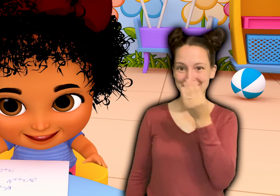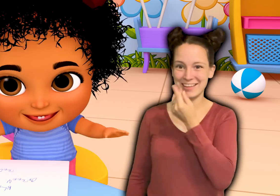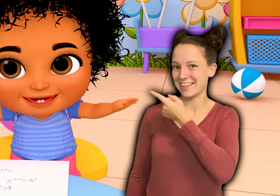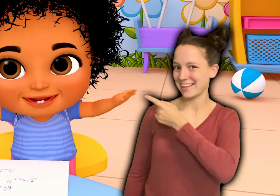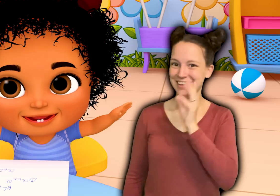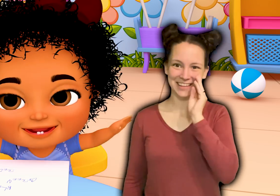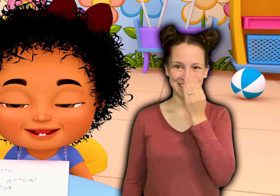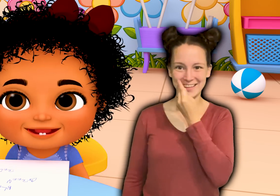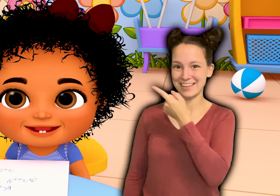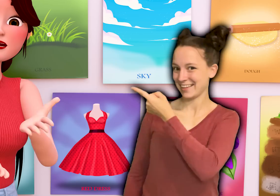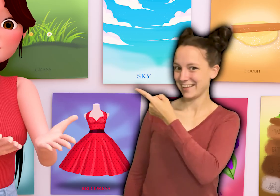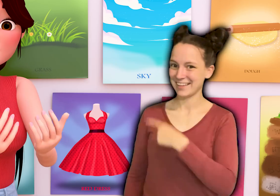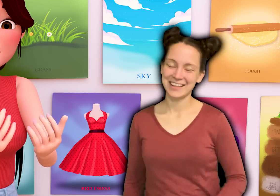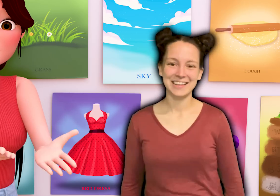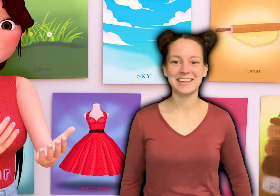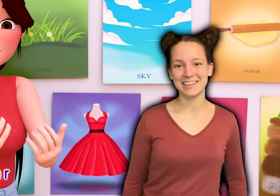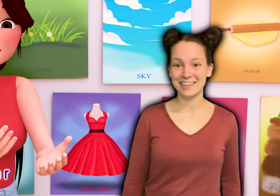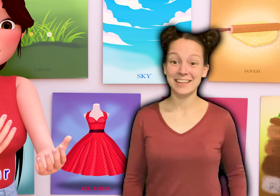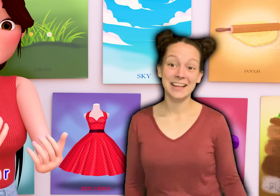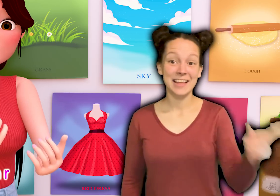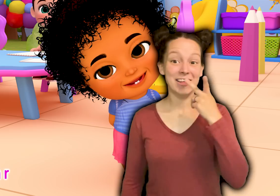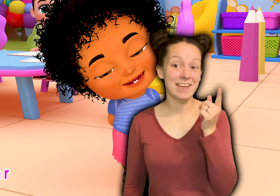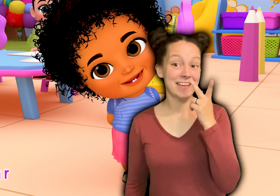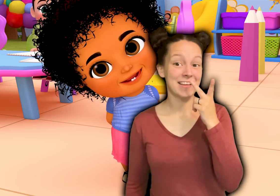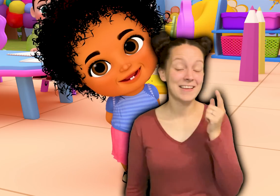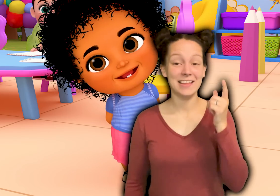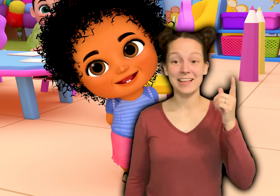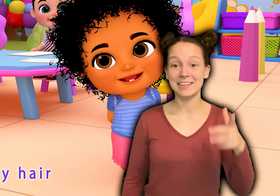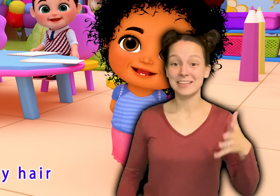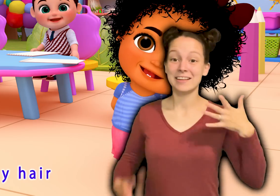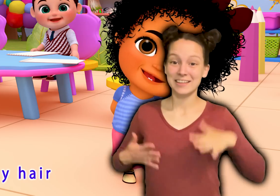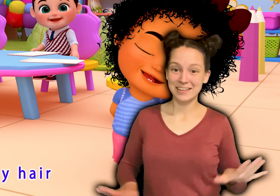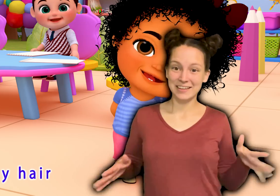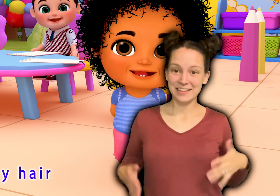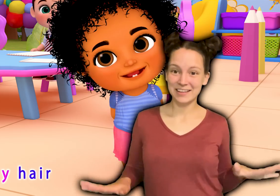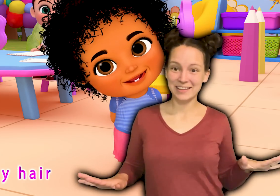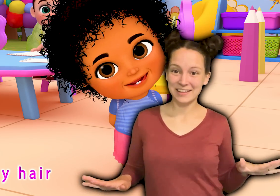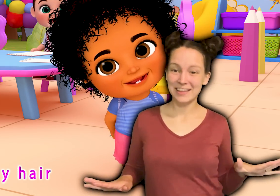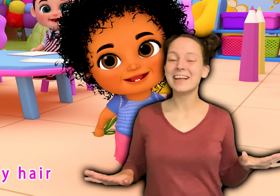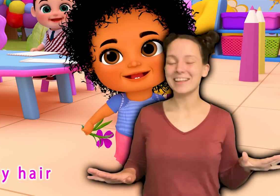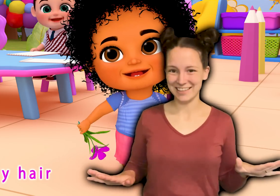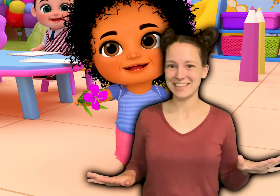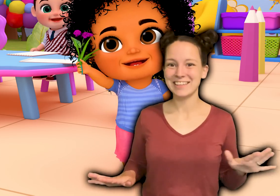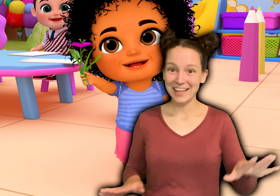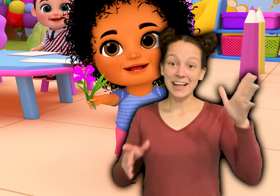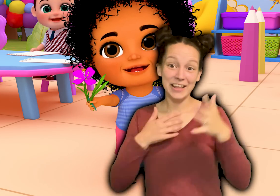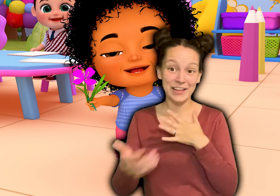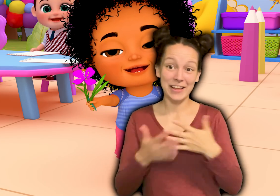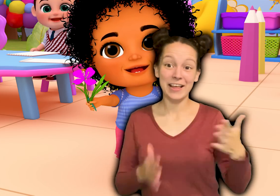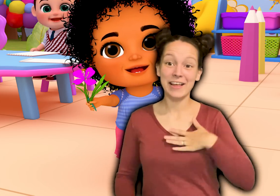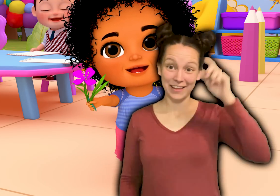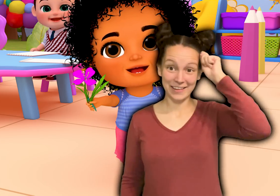over there and pink is like the skirt you wear gray is the color of my